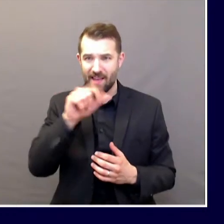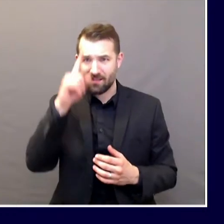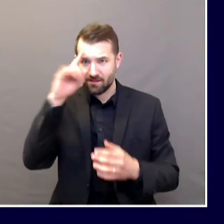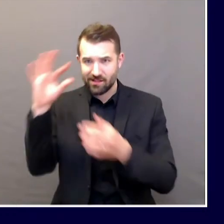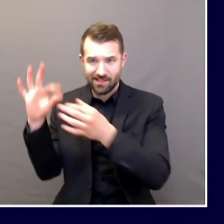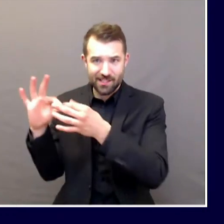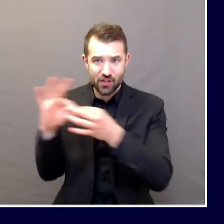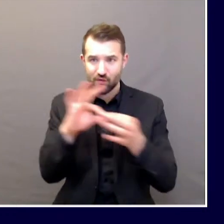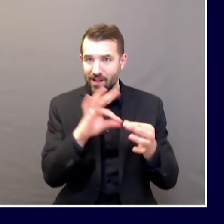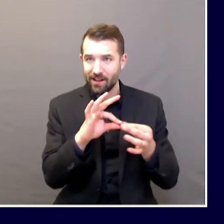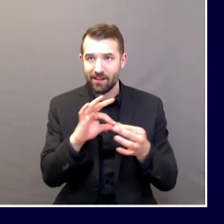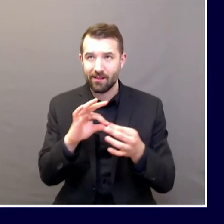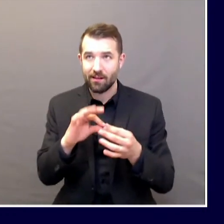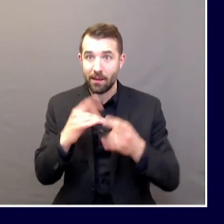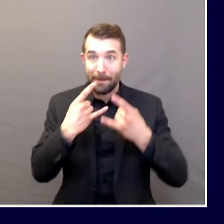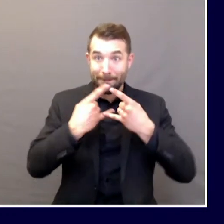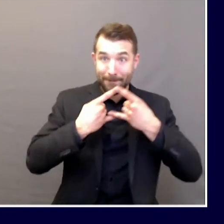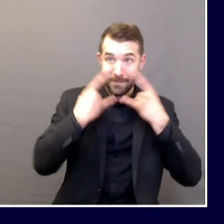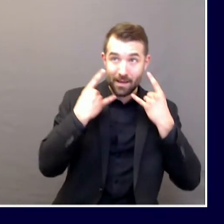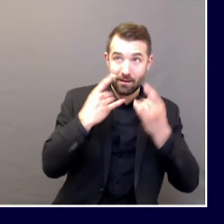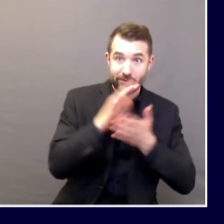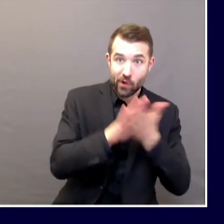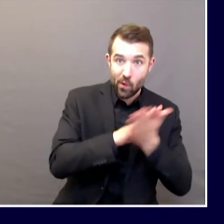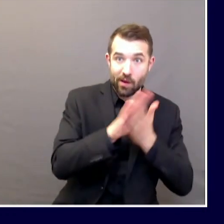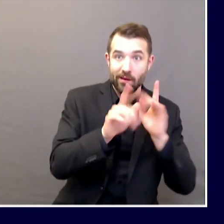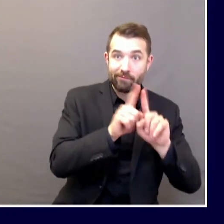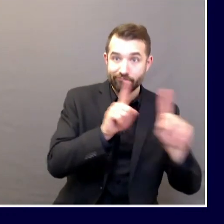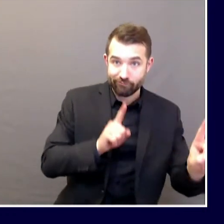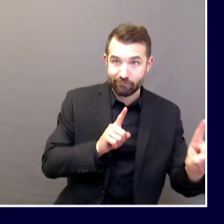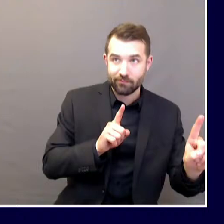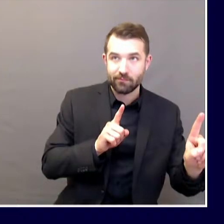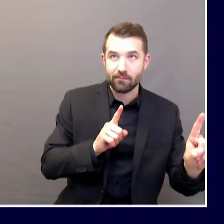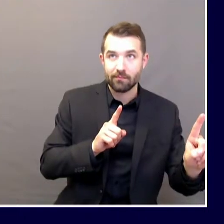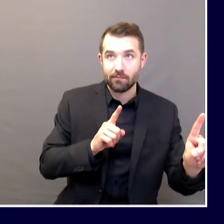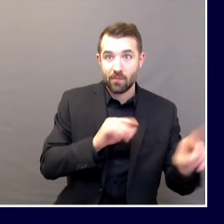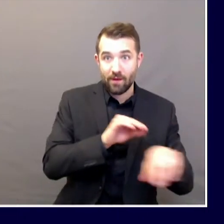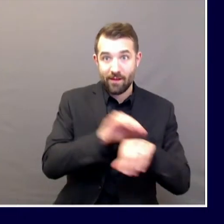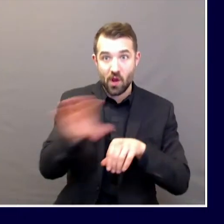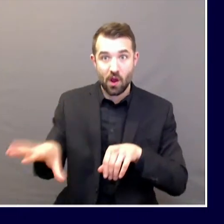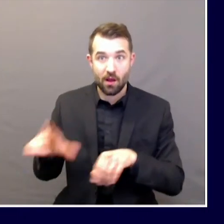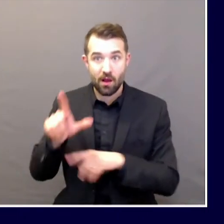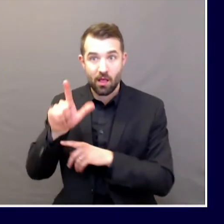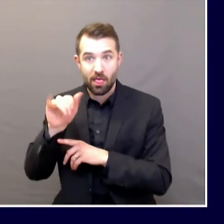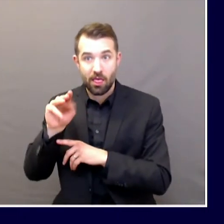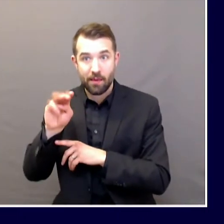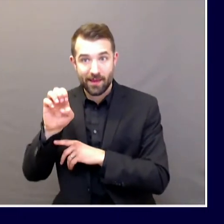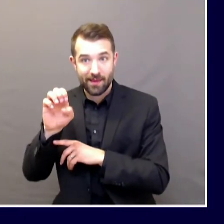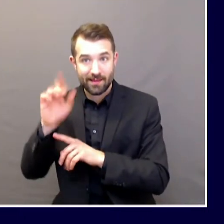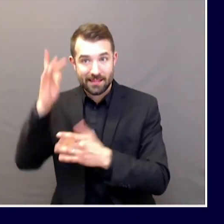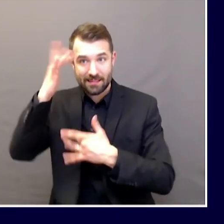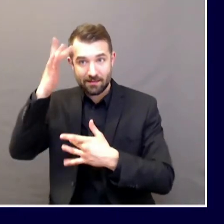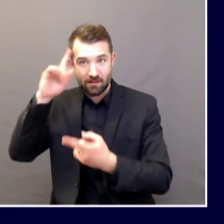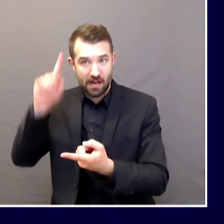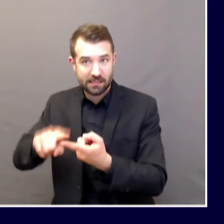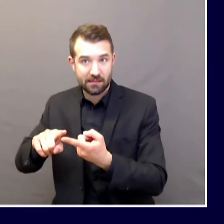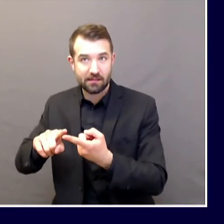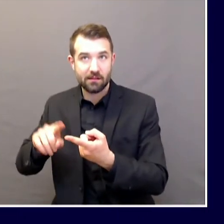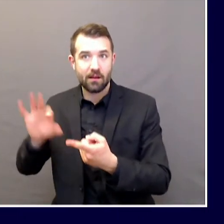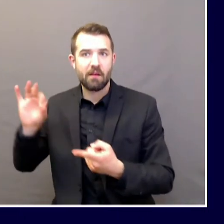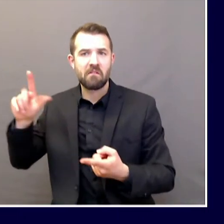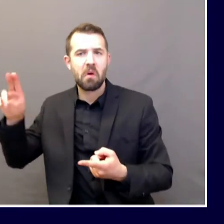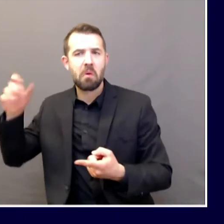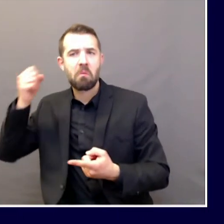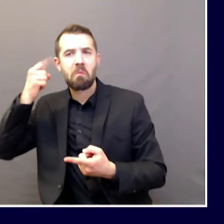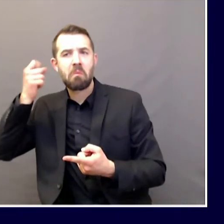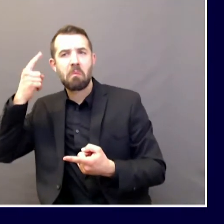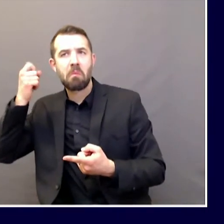and the downward trend in Lyme disease? Because that's the thing, people get outside, and people have, for the most part, been